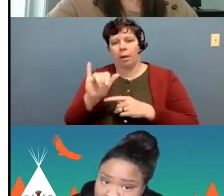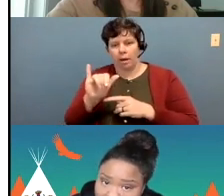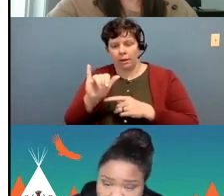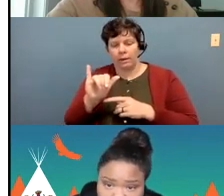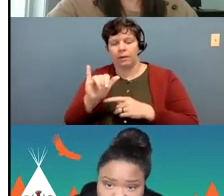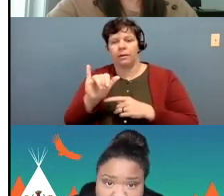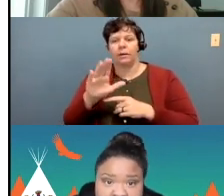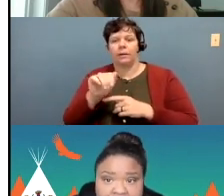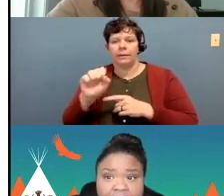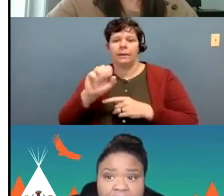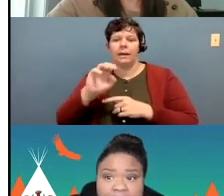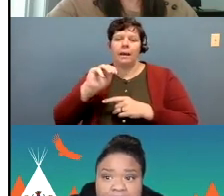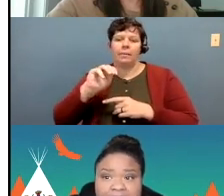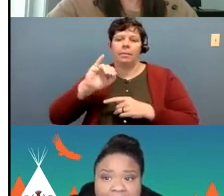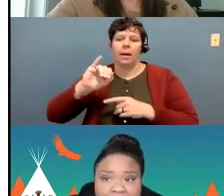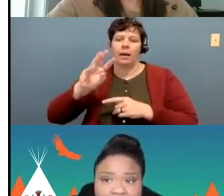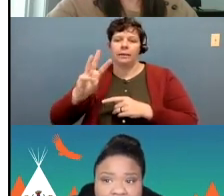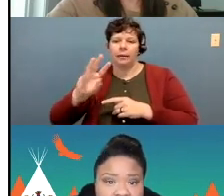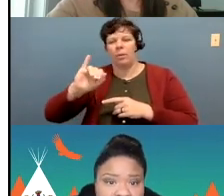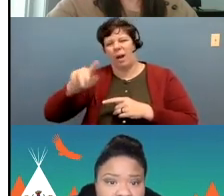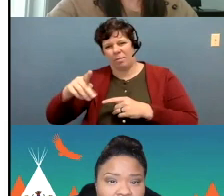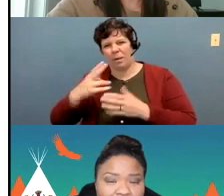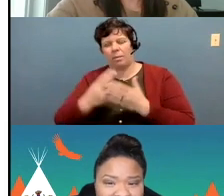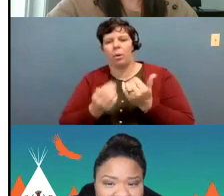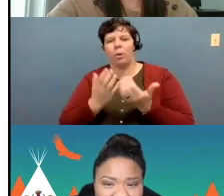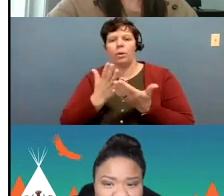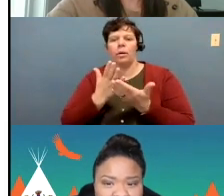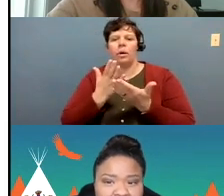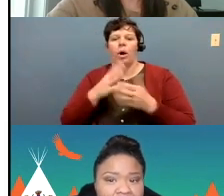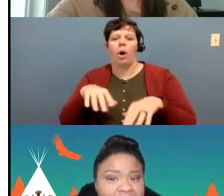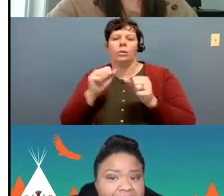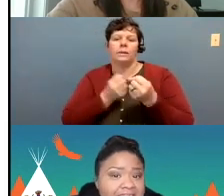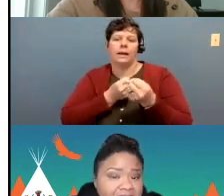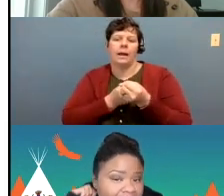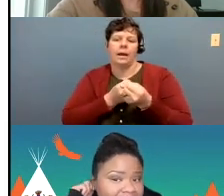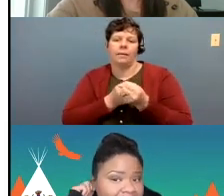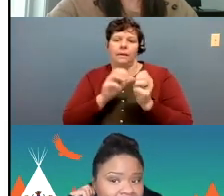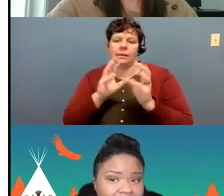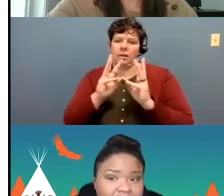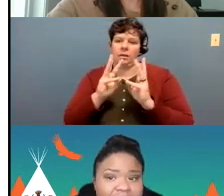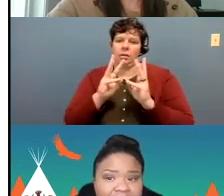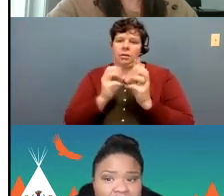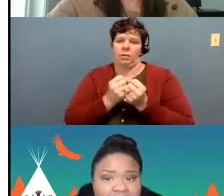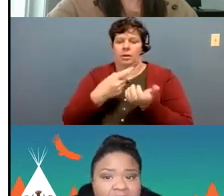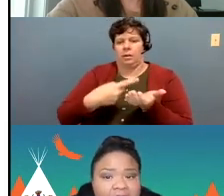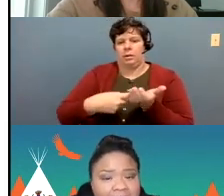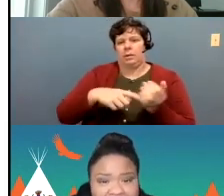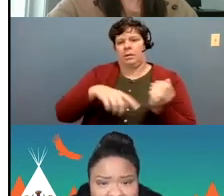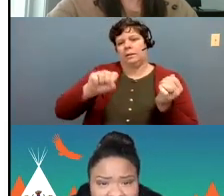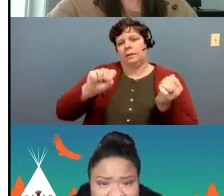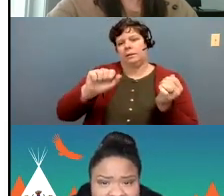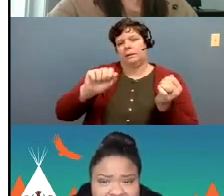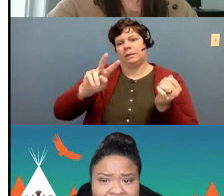and MMIP, is hosting an advocacy webinar on understanding Savannah's Act. So it's a discussion on